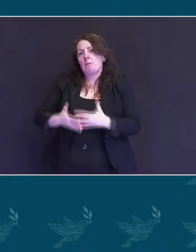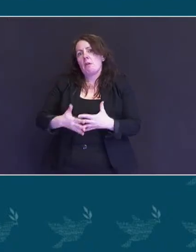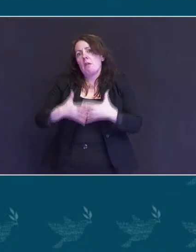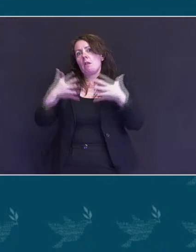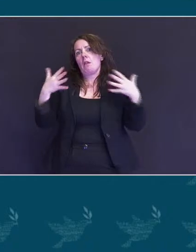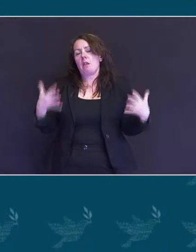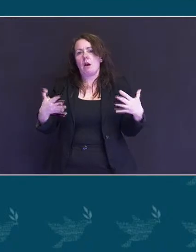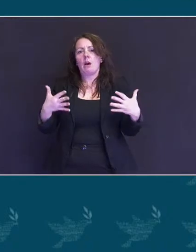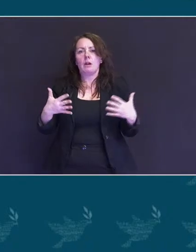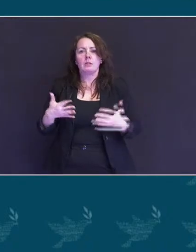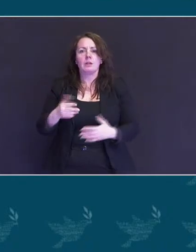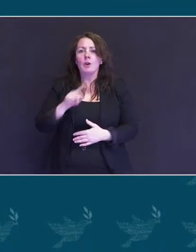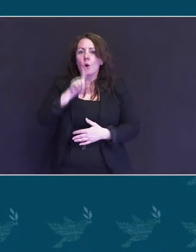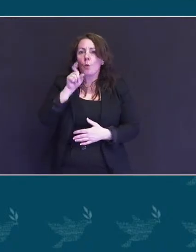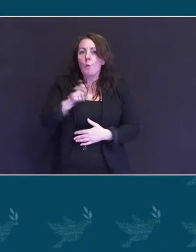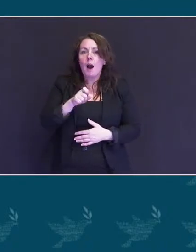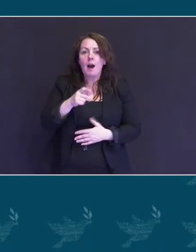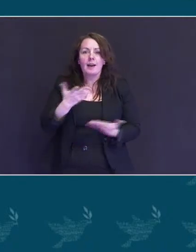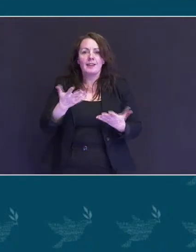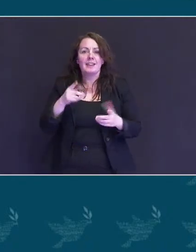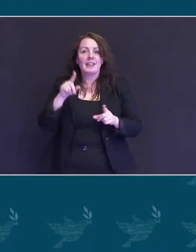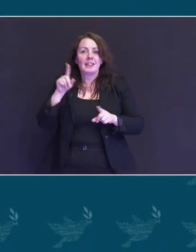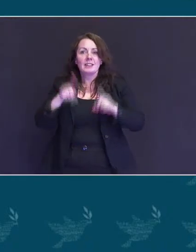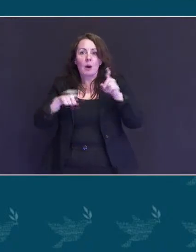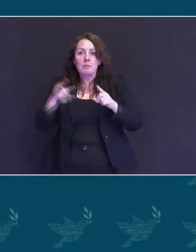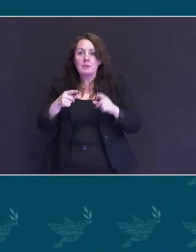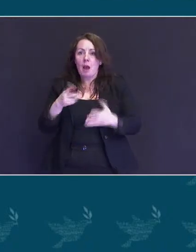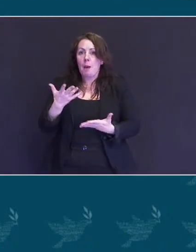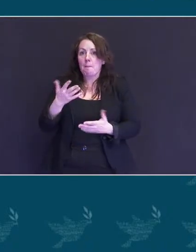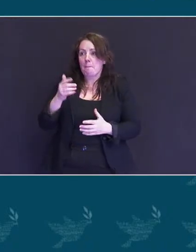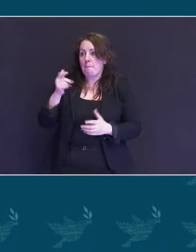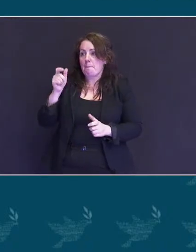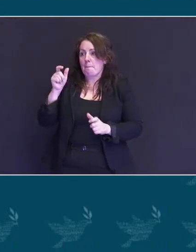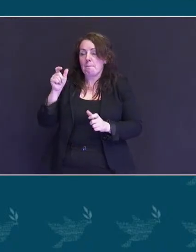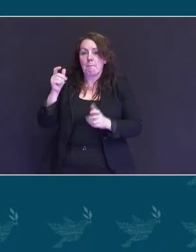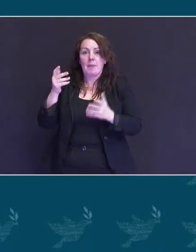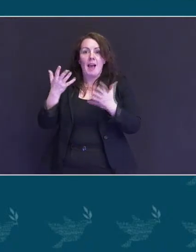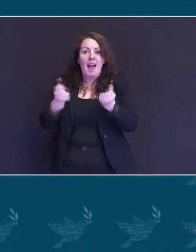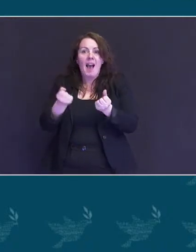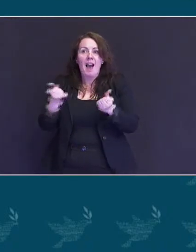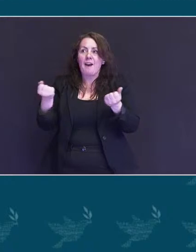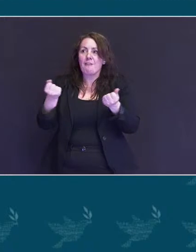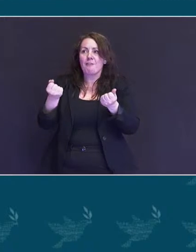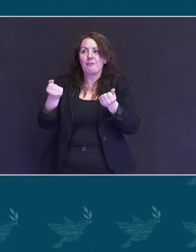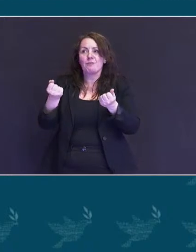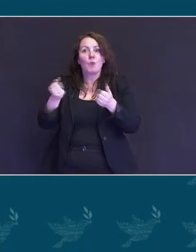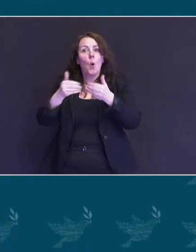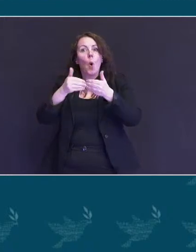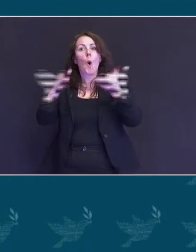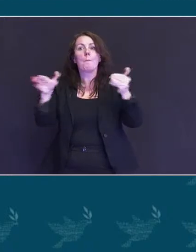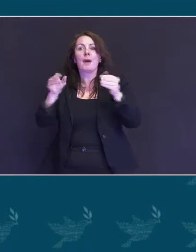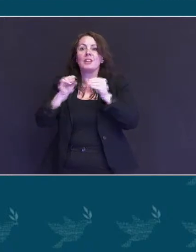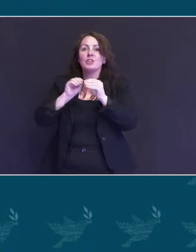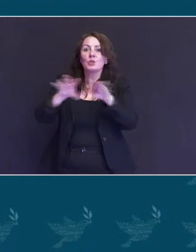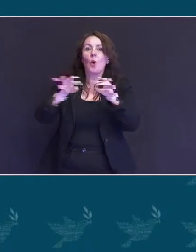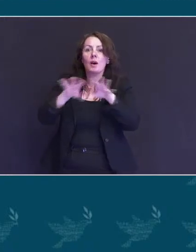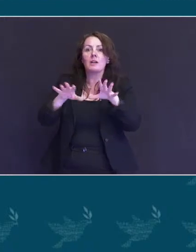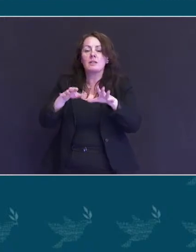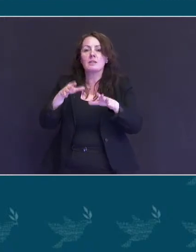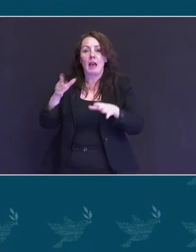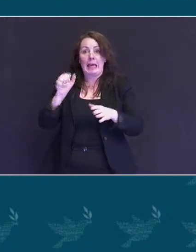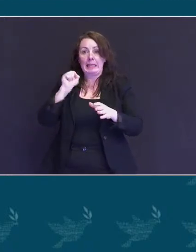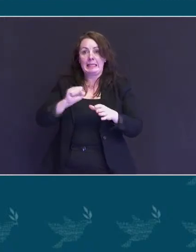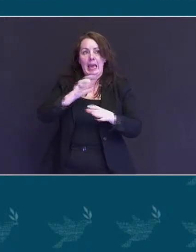education learning resources that we can evaluate and deposit on the platform so that teachers can also